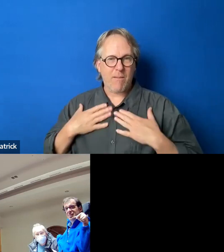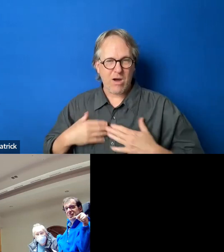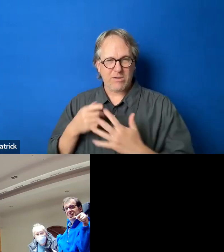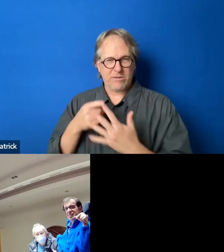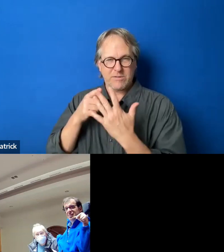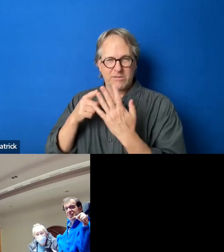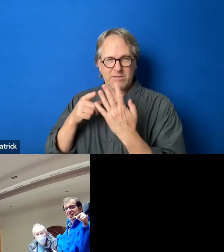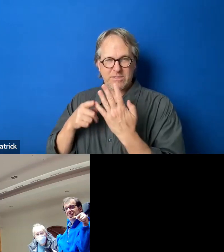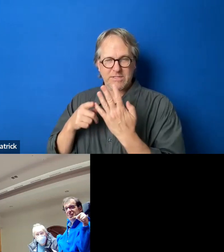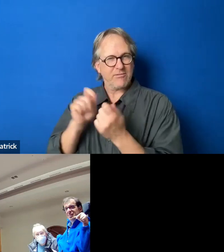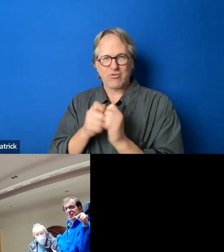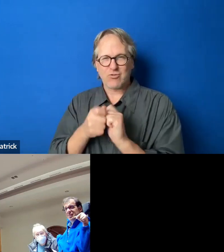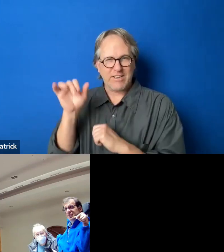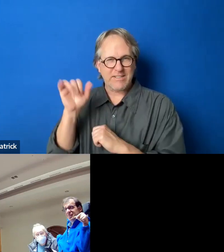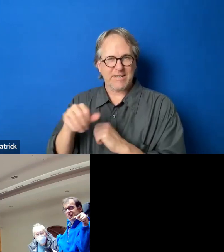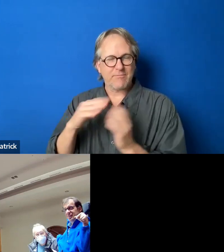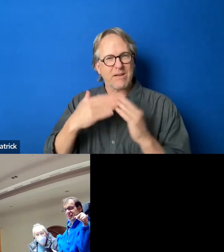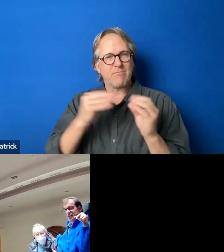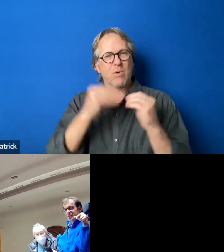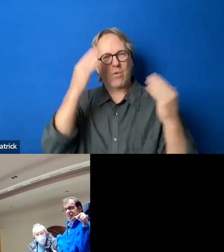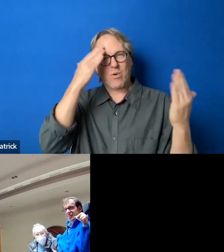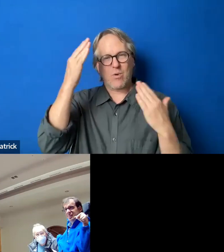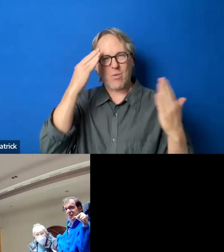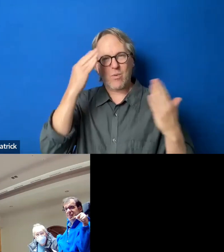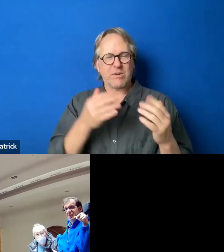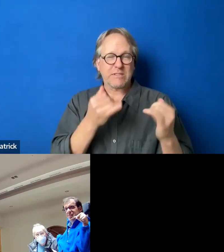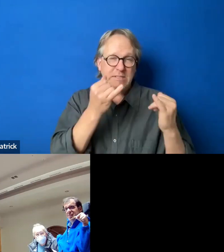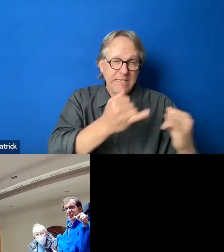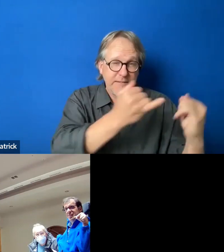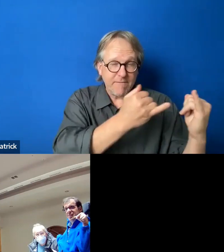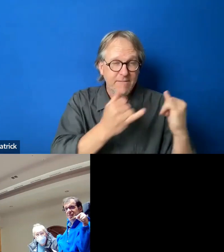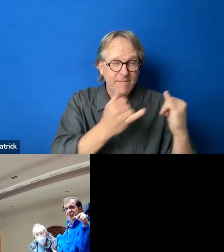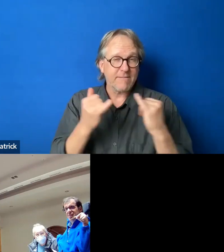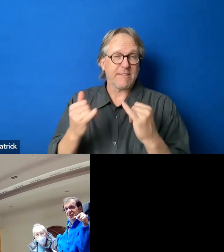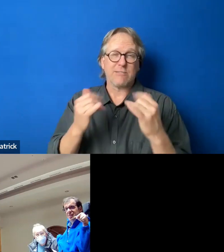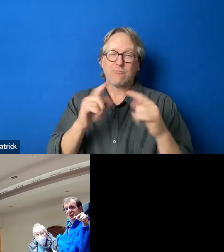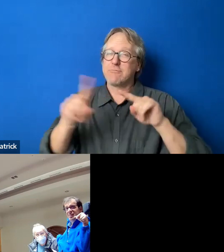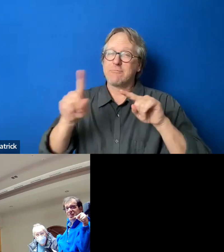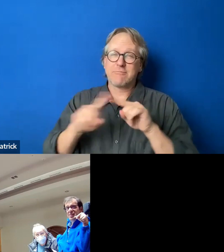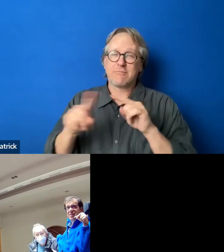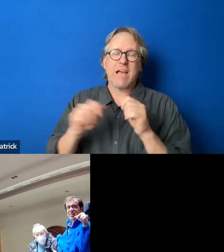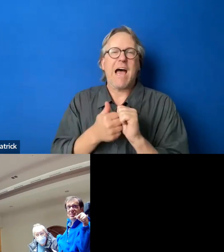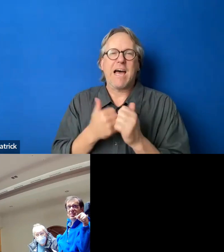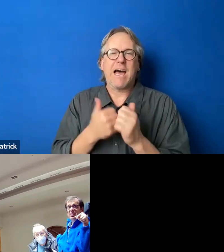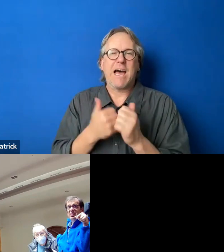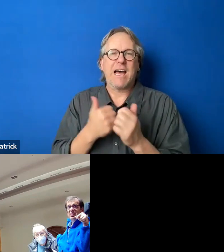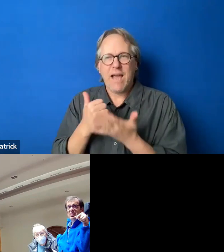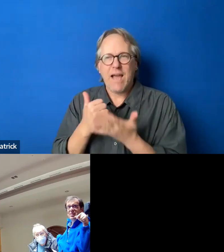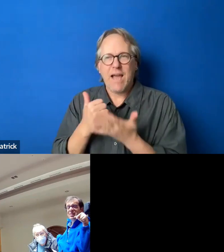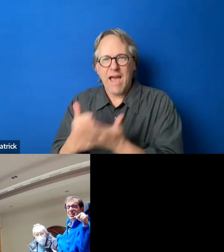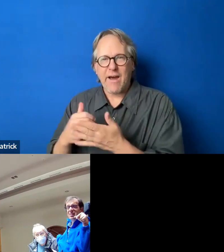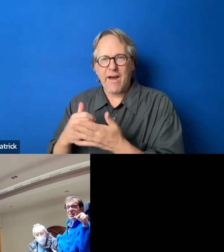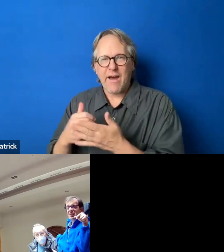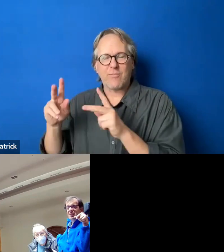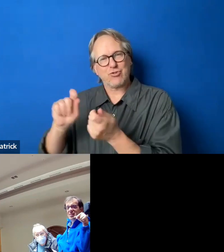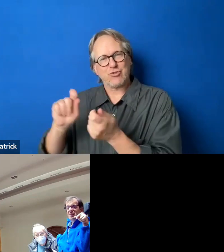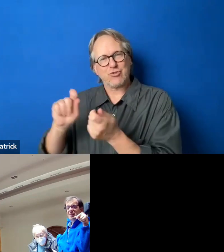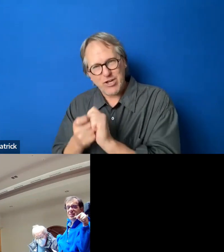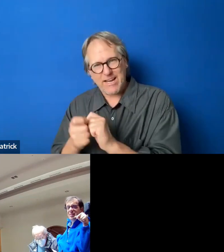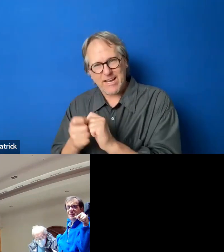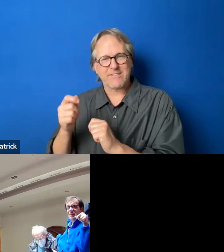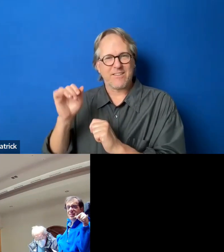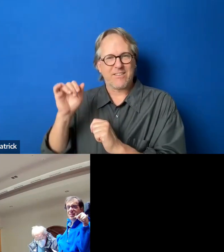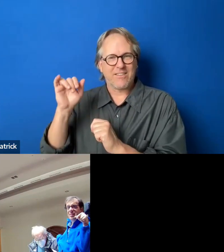be changed as awareness of individual differences come to light? So how can we help people change that awareness?